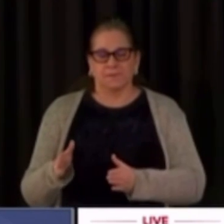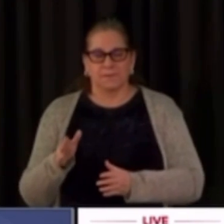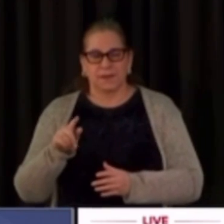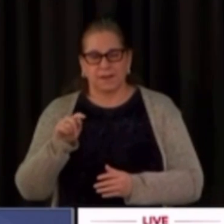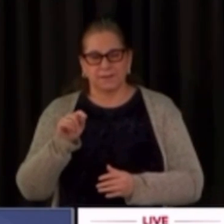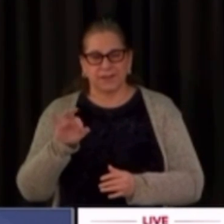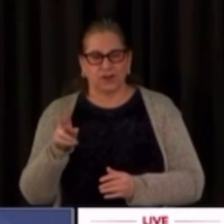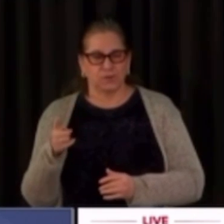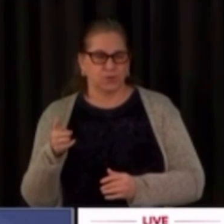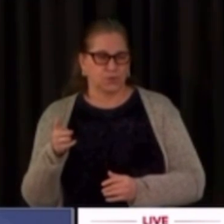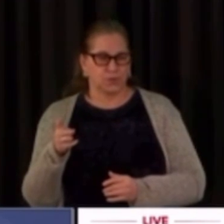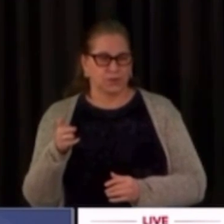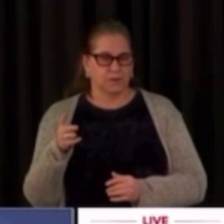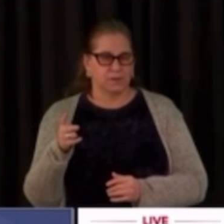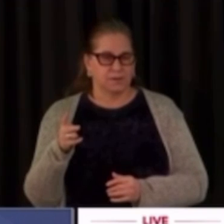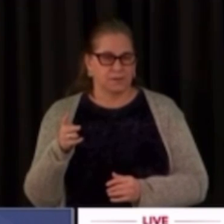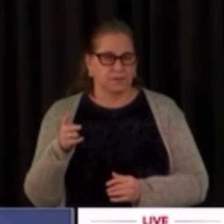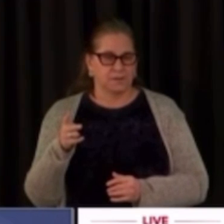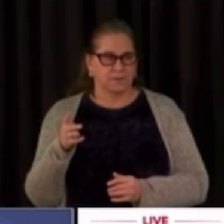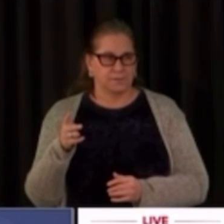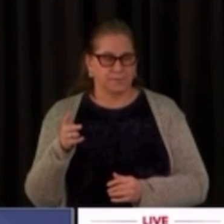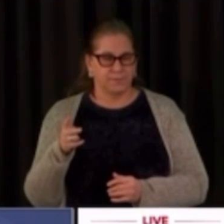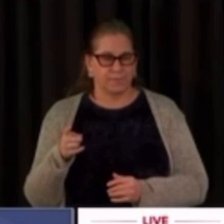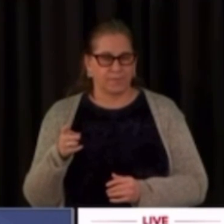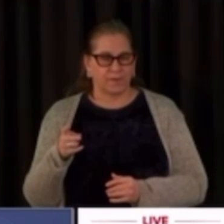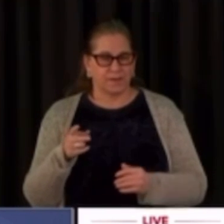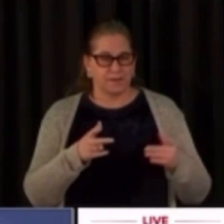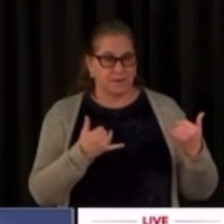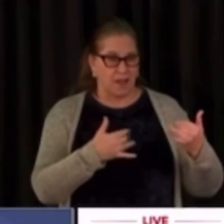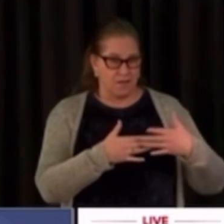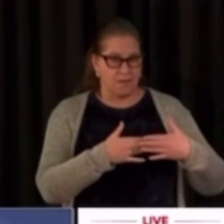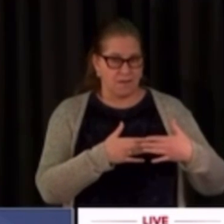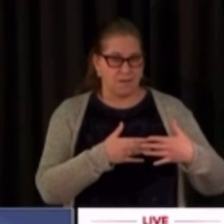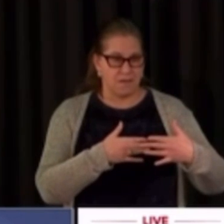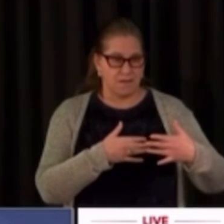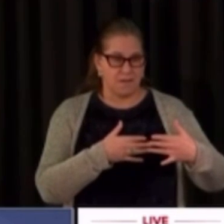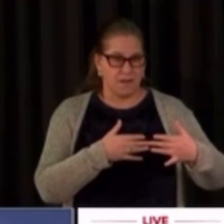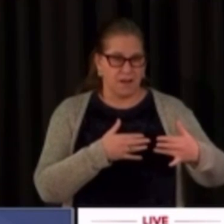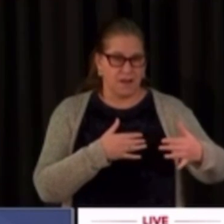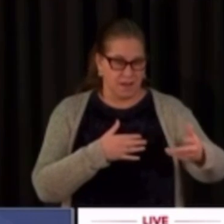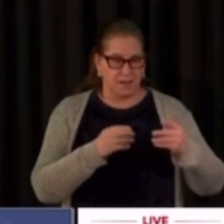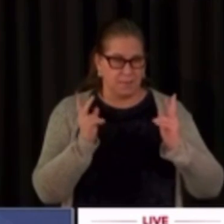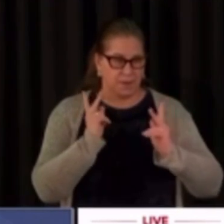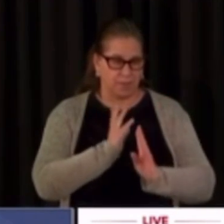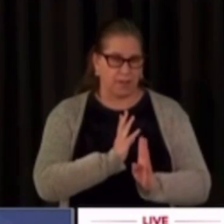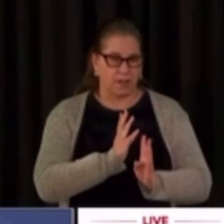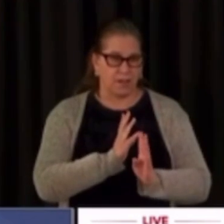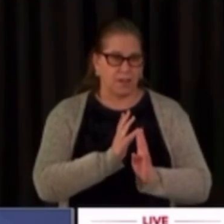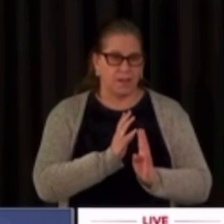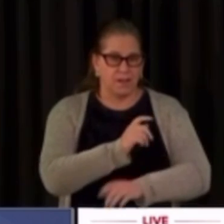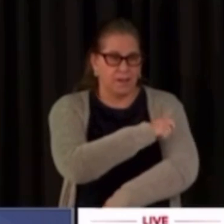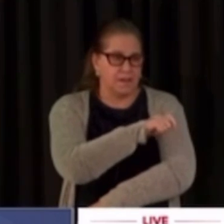time to move to a next tier. So here, I think everyone is very clear on phase 1A, where we